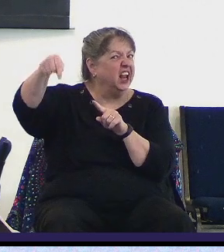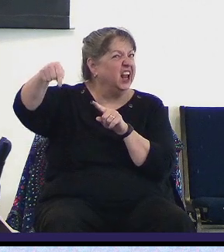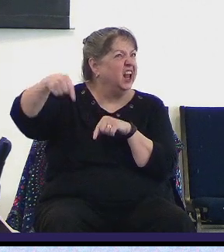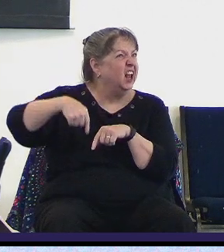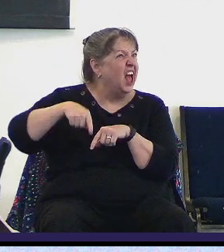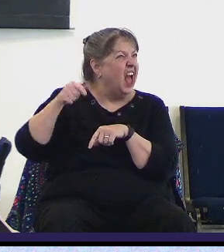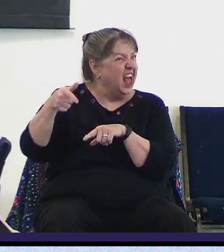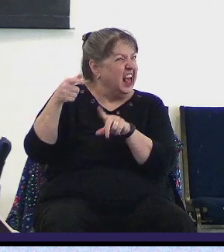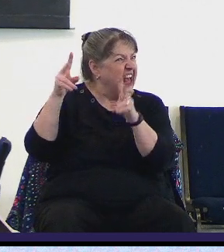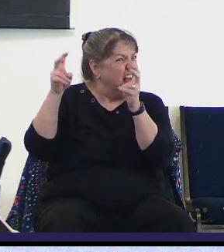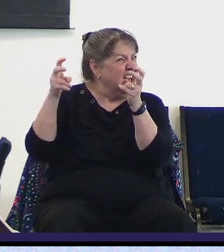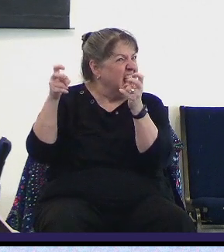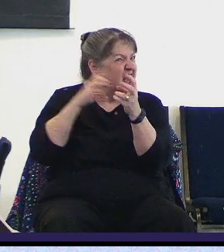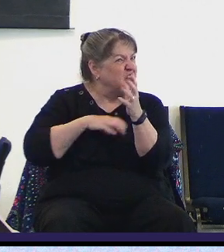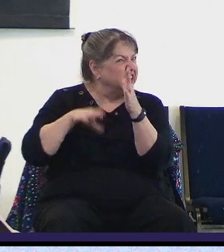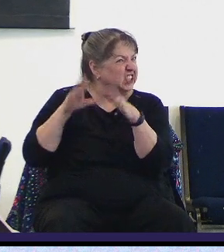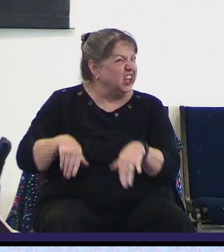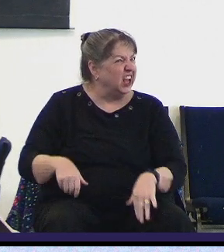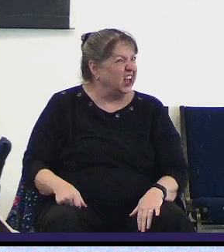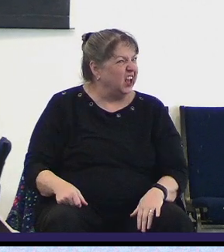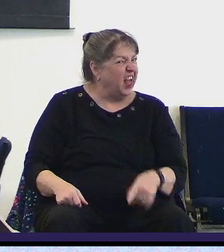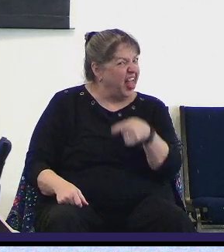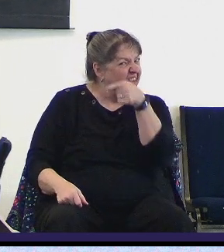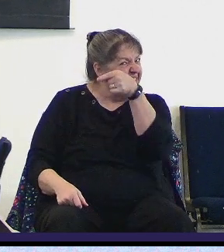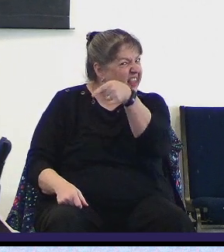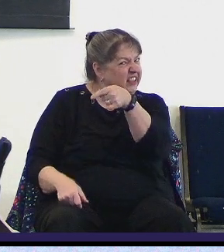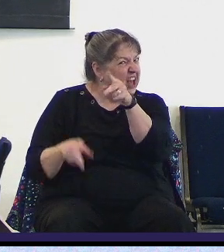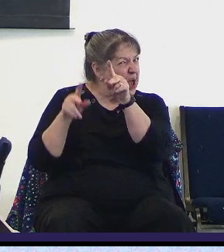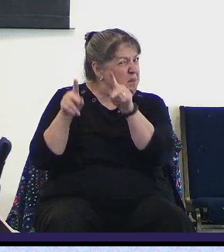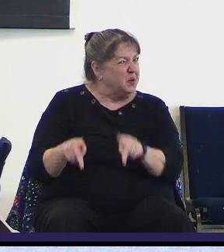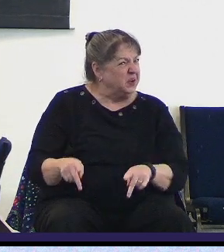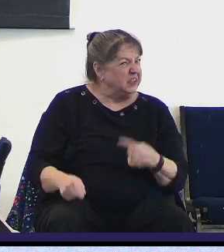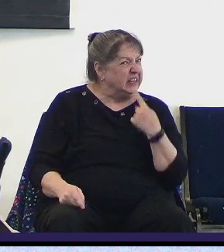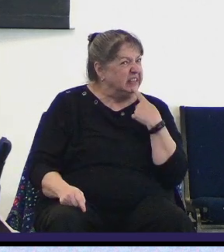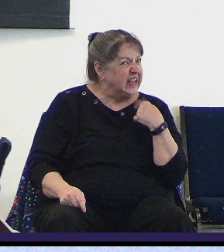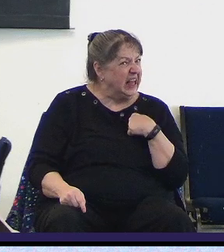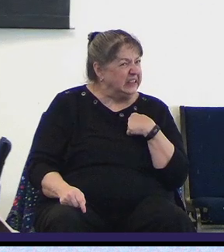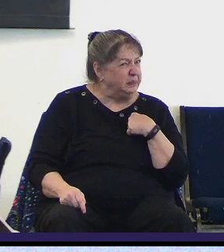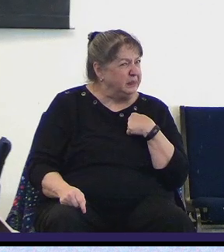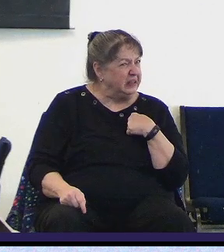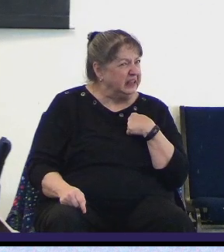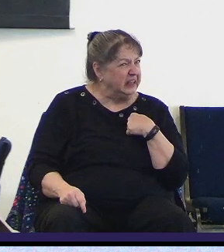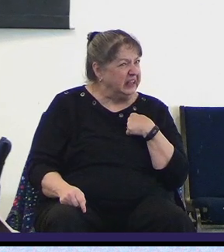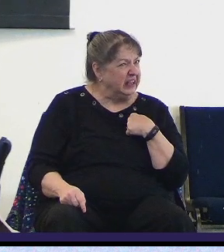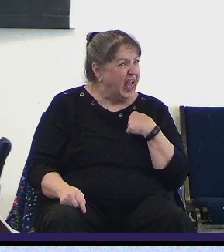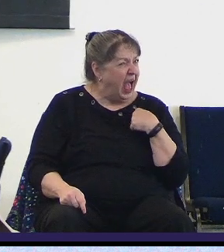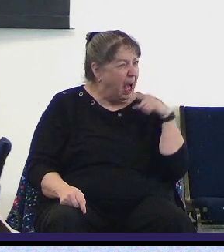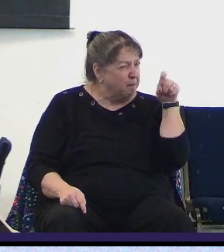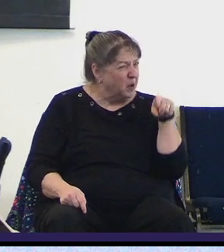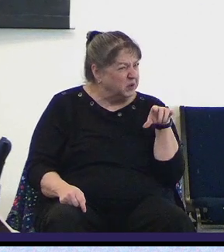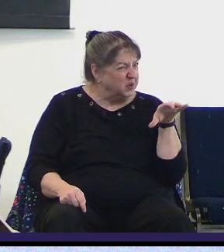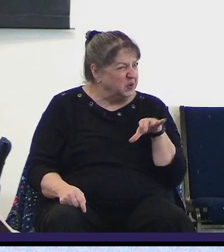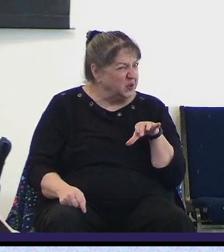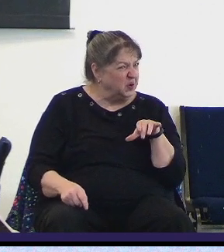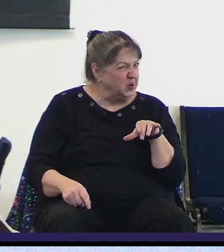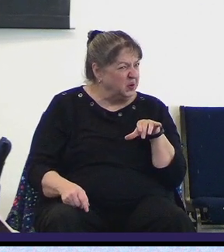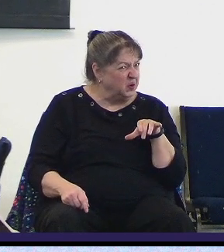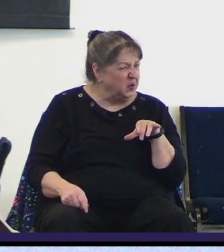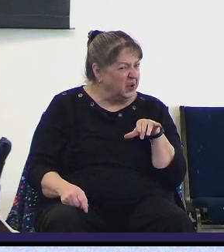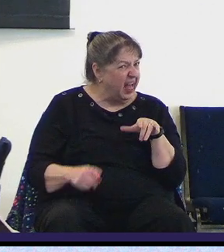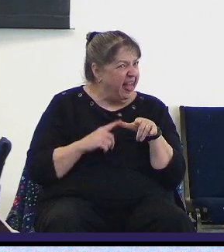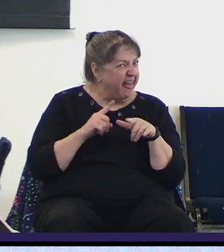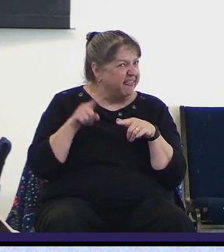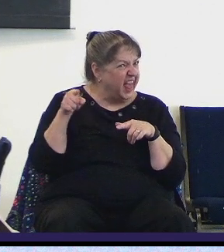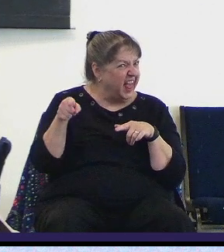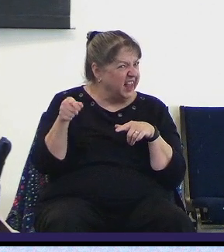is a Christian. She says, because this person tells me what I'm supposed to do, but then she turns